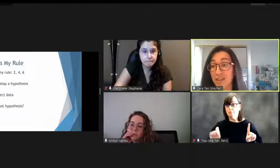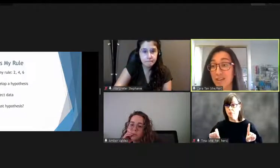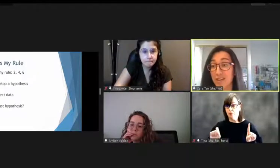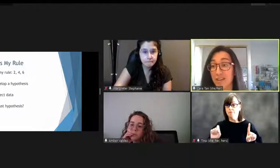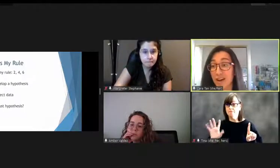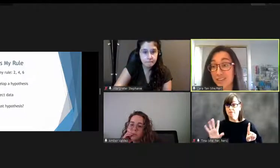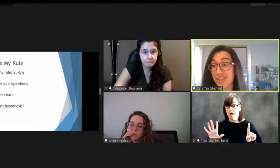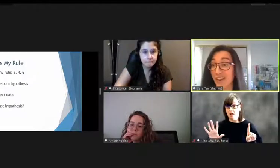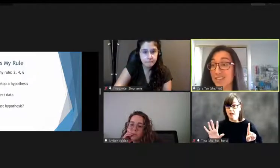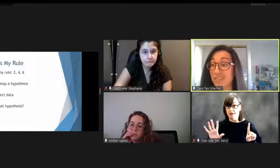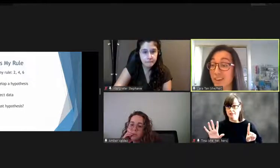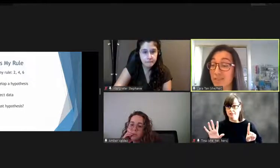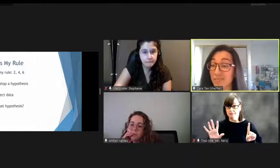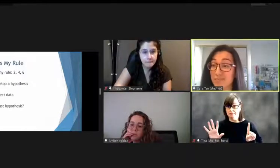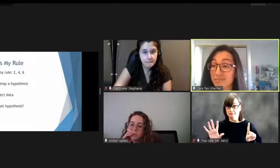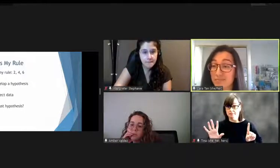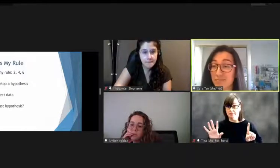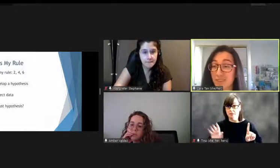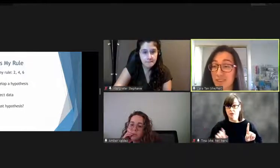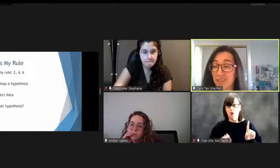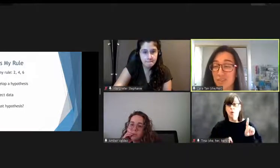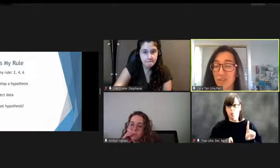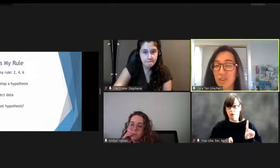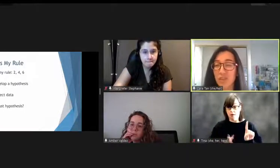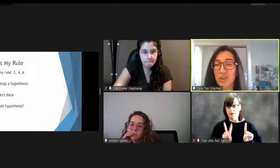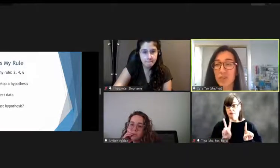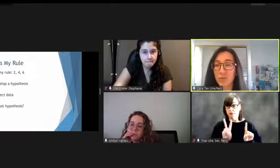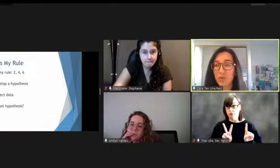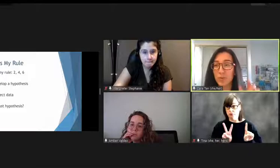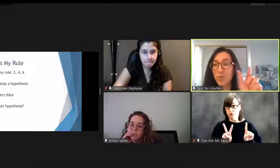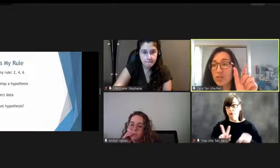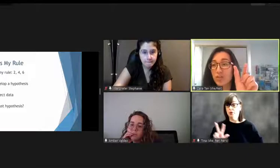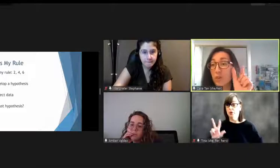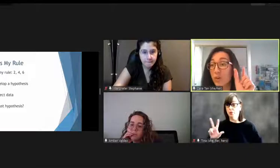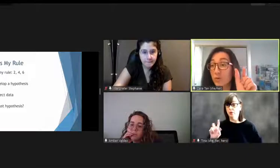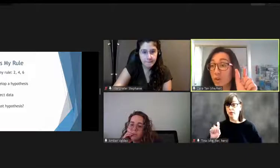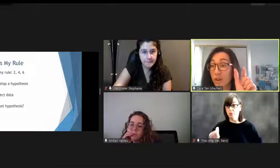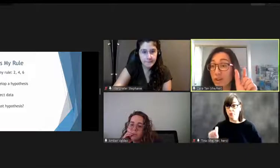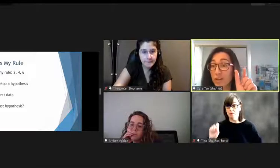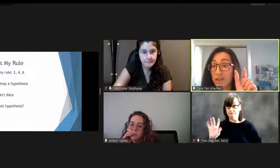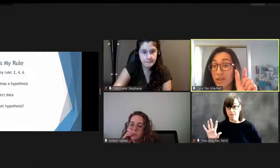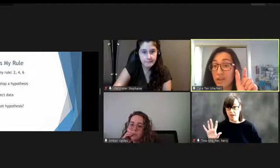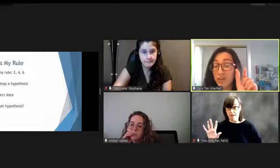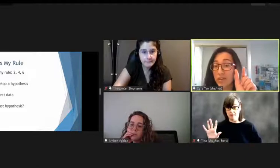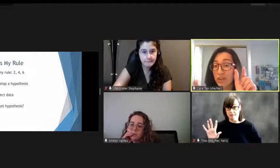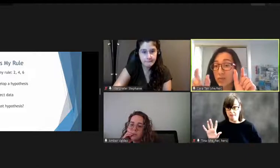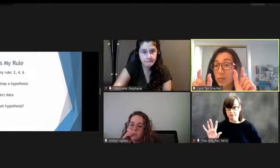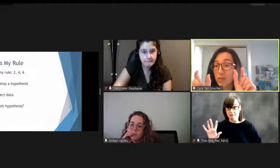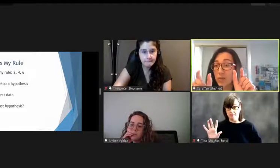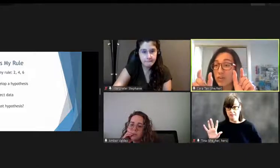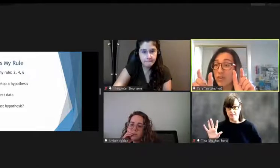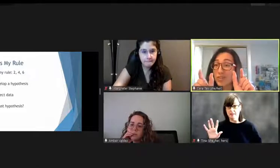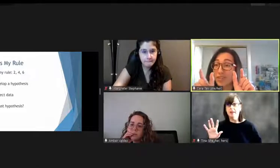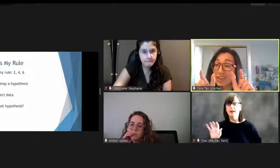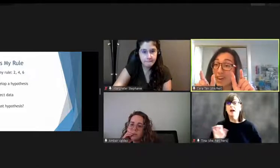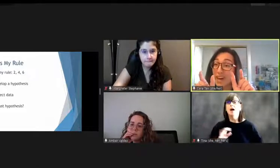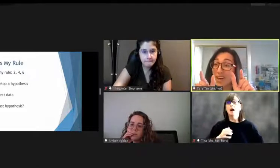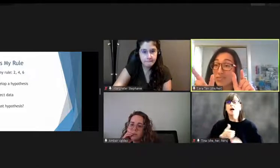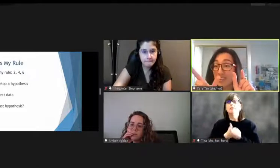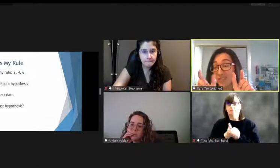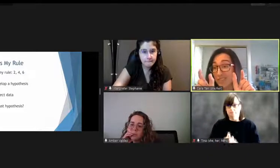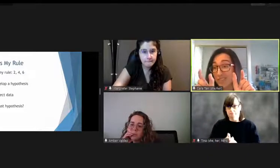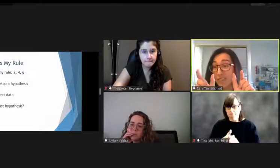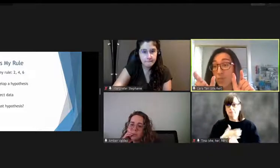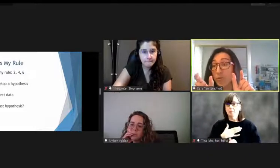And I said yes to that. So the interval between 1 and 2 is only 1, but the interval between 2 and